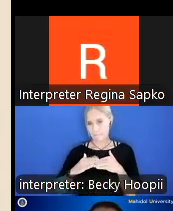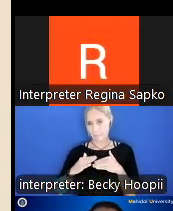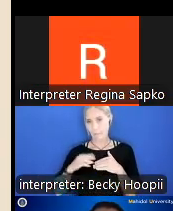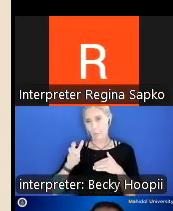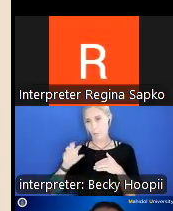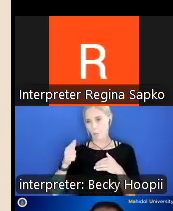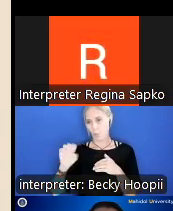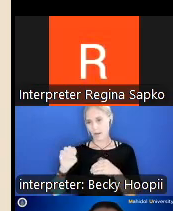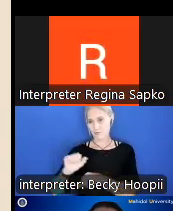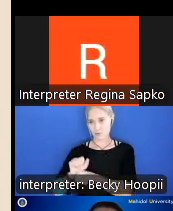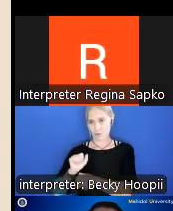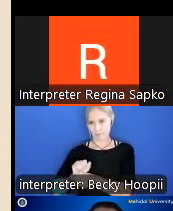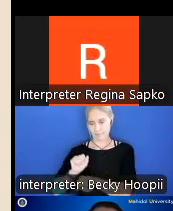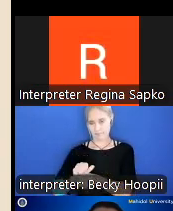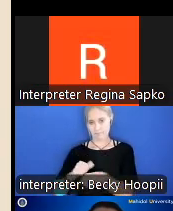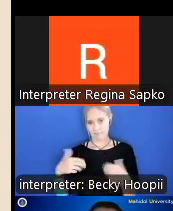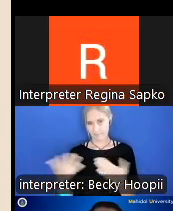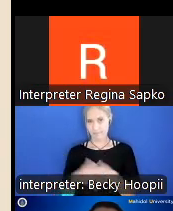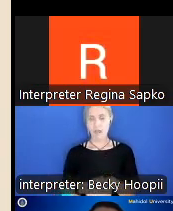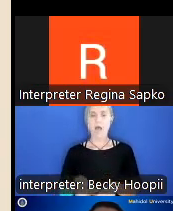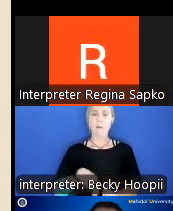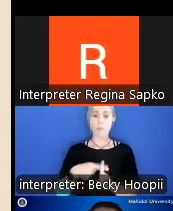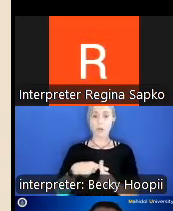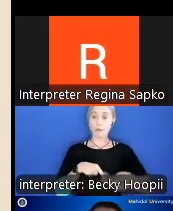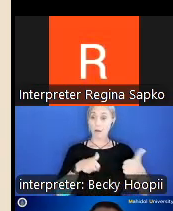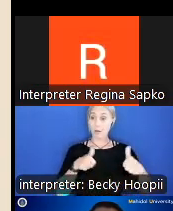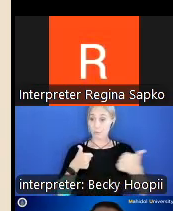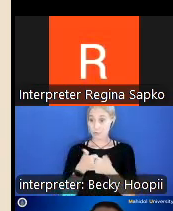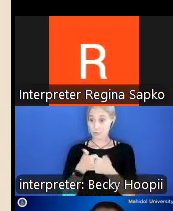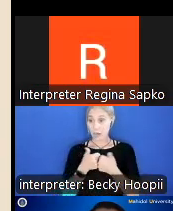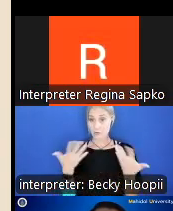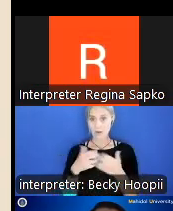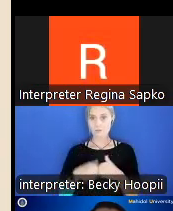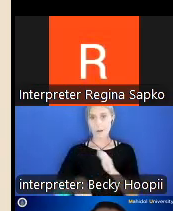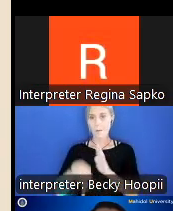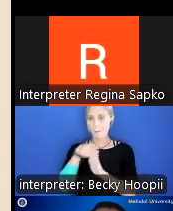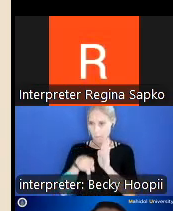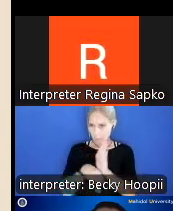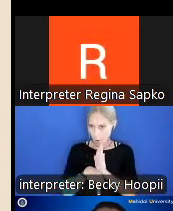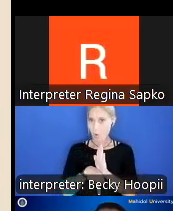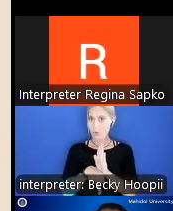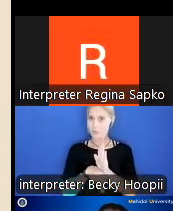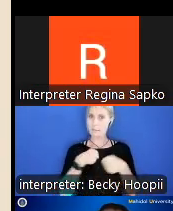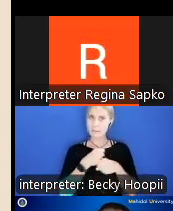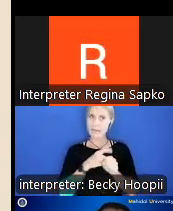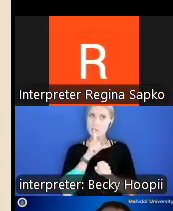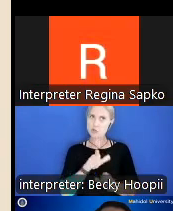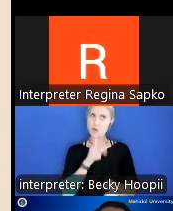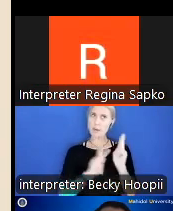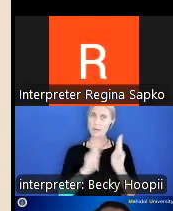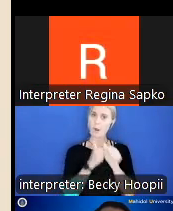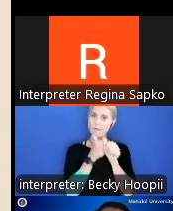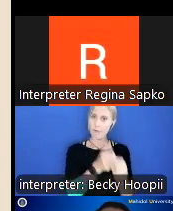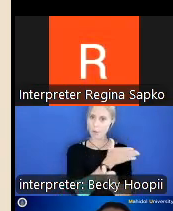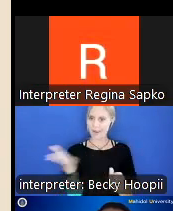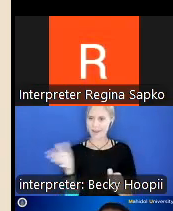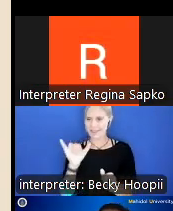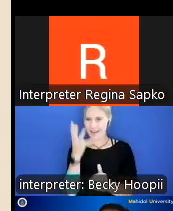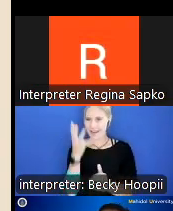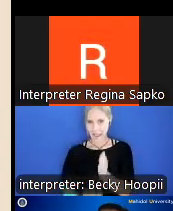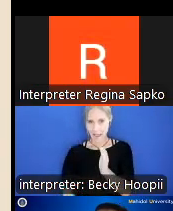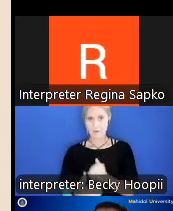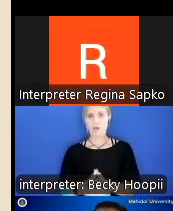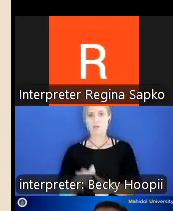also other challenge is about policy enforcement gap, lack of like specialized budget in